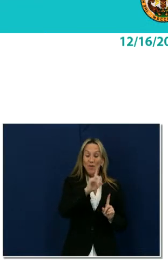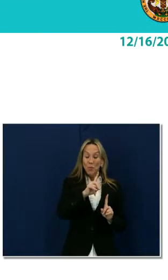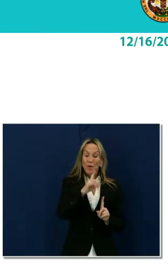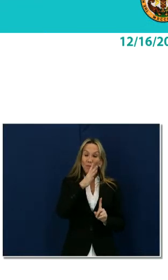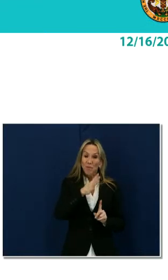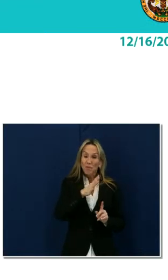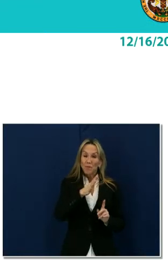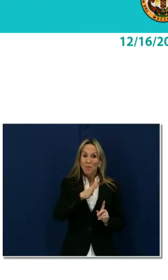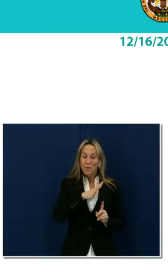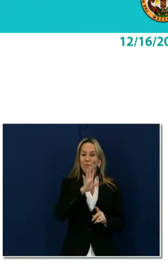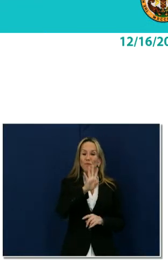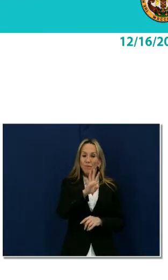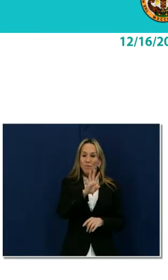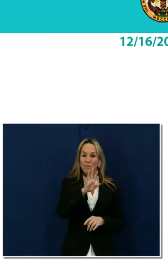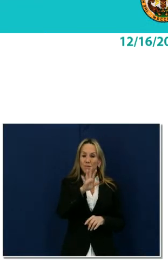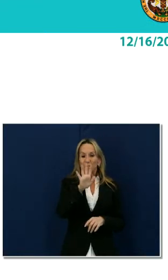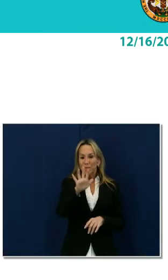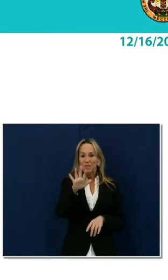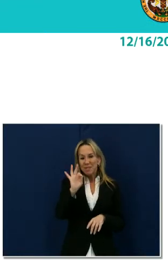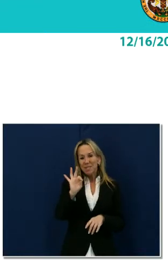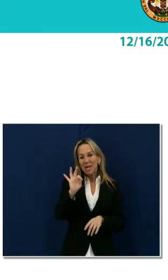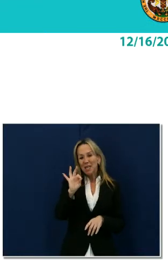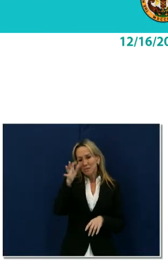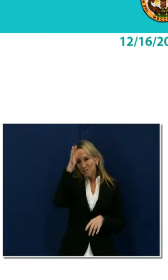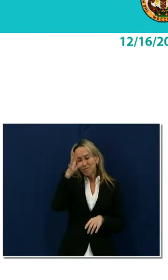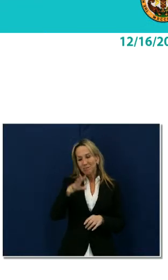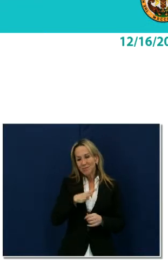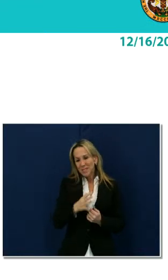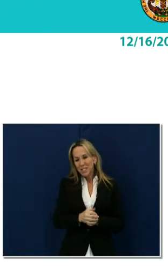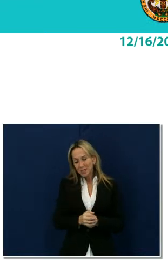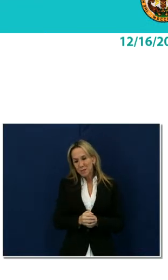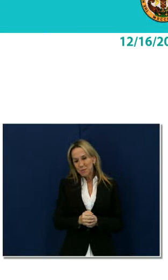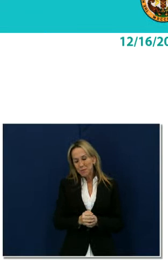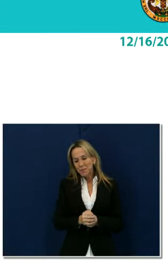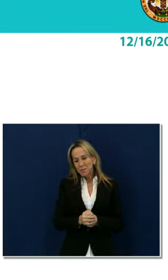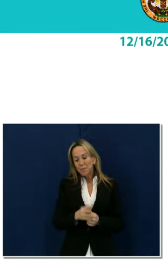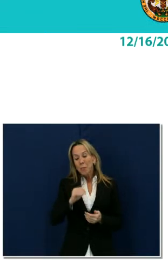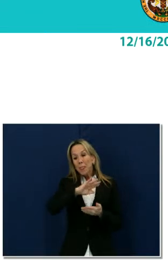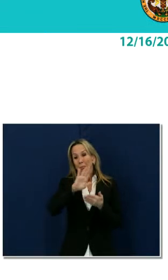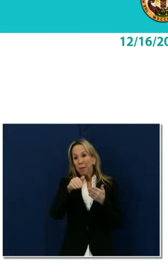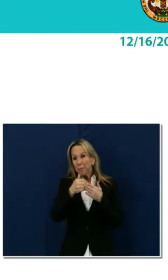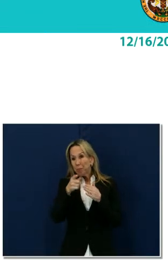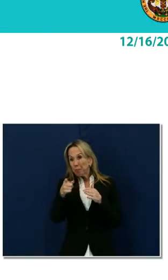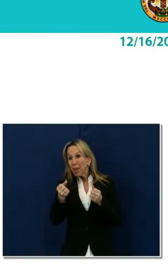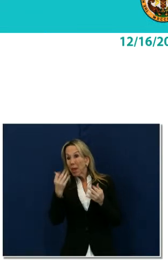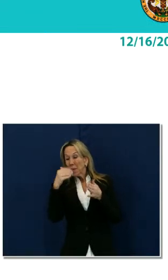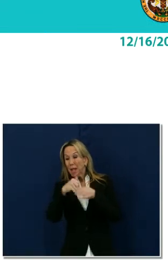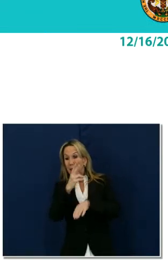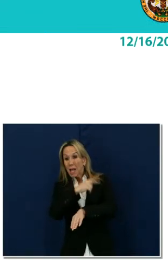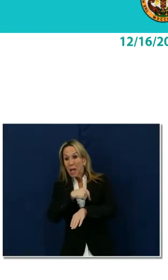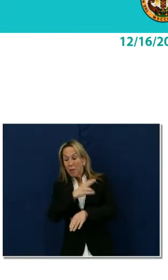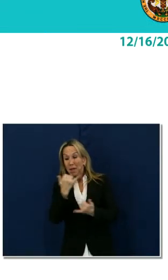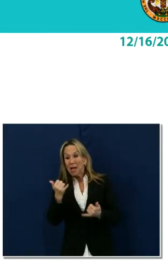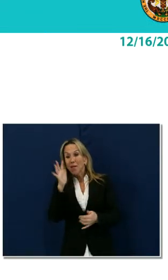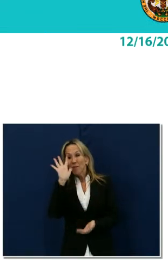and 59% are male. And 5% of all cases have been hospitalized. The number now is at